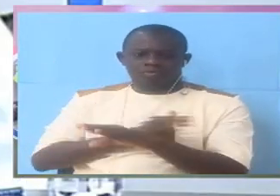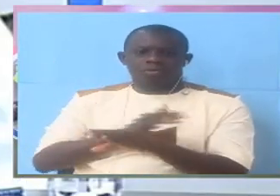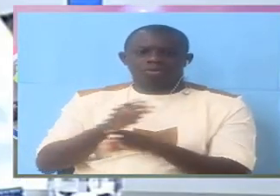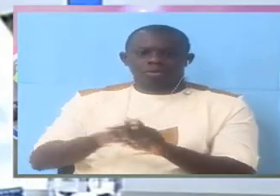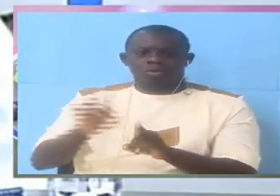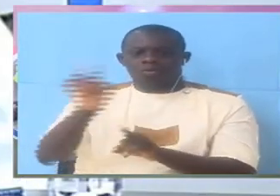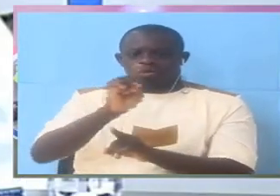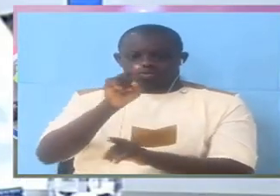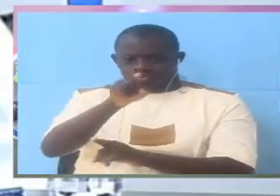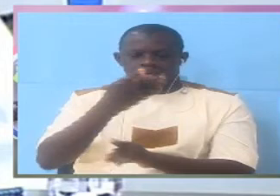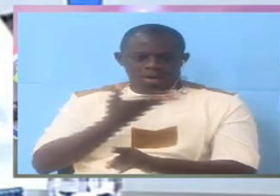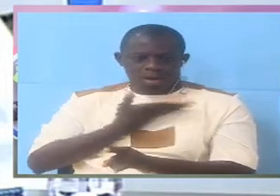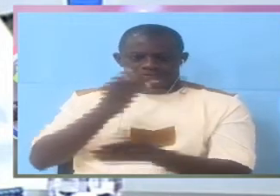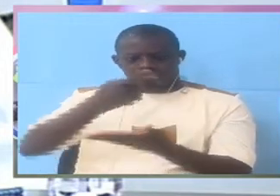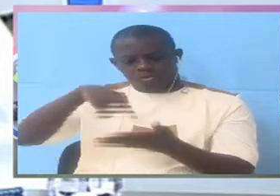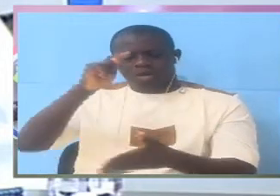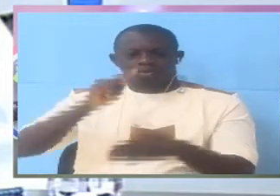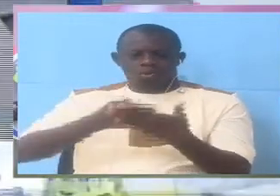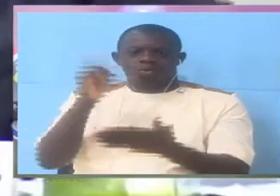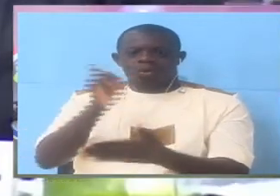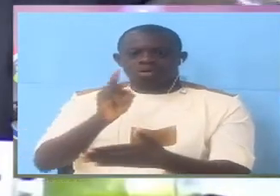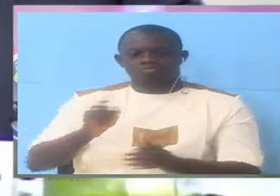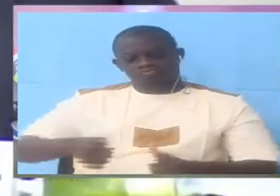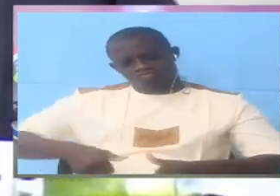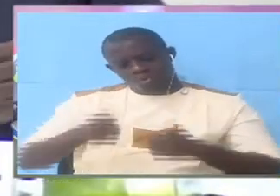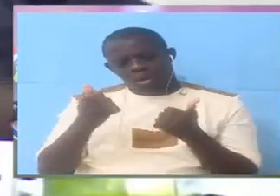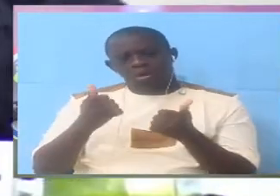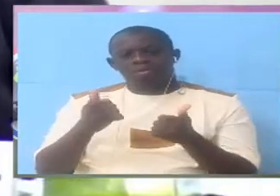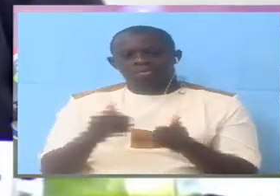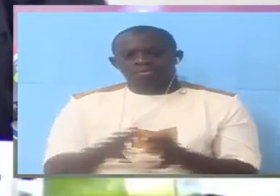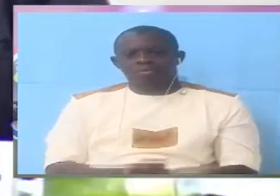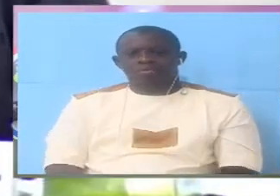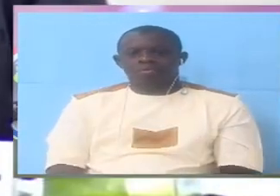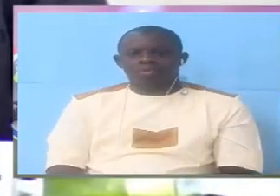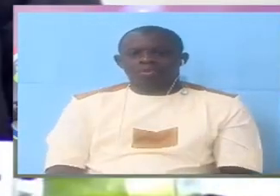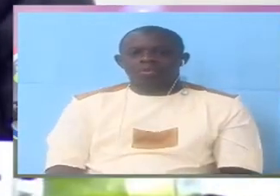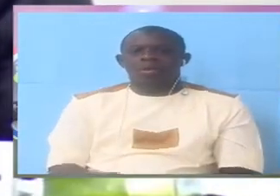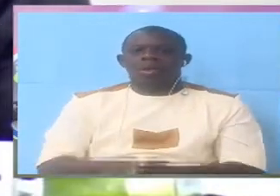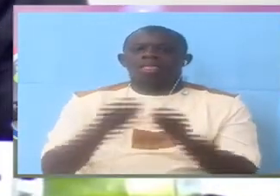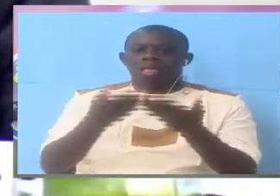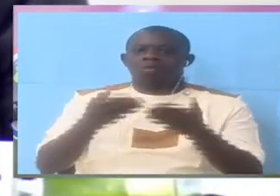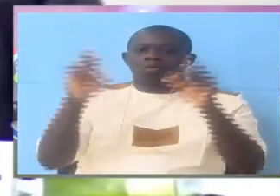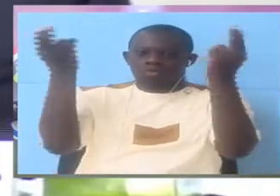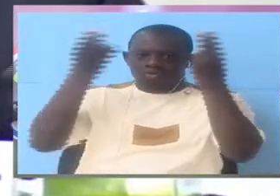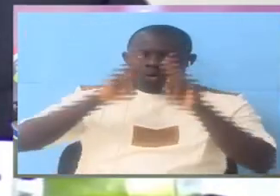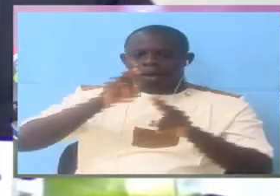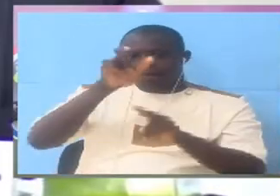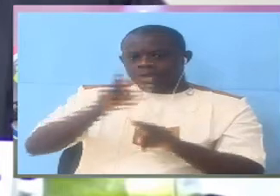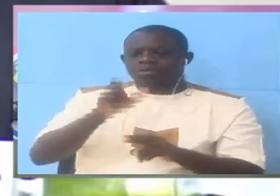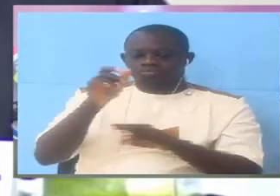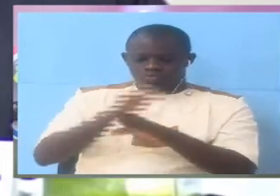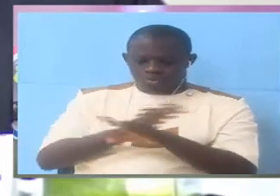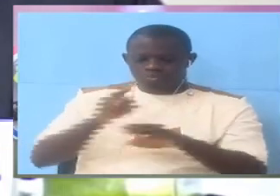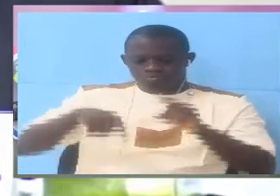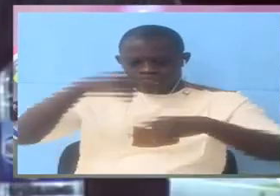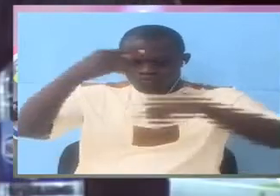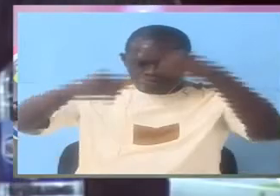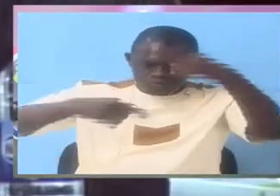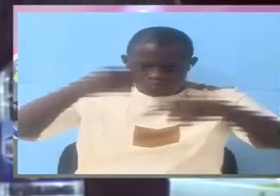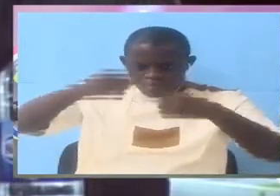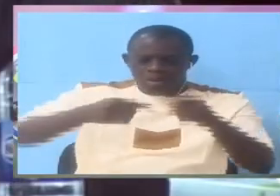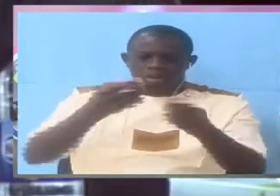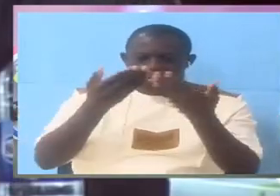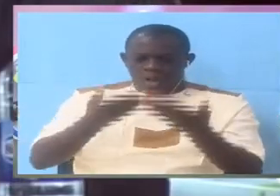That's all you have, correct? Good. So now, Council, before you continue, now that we have the